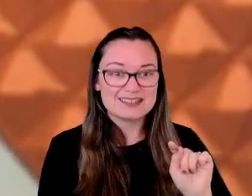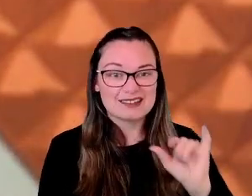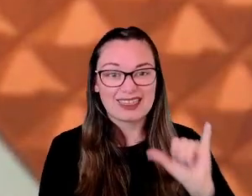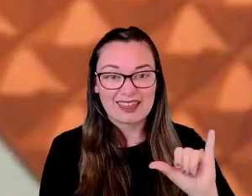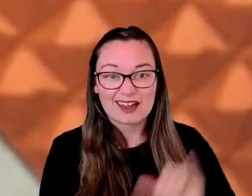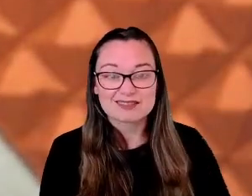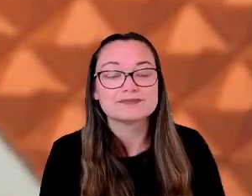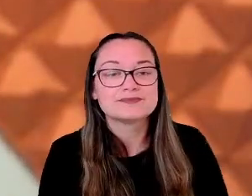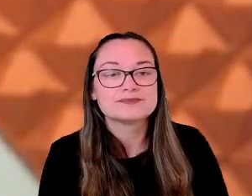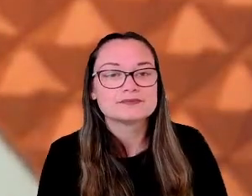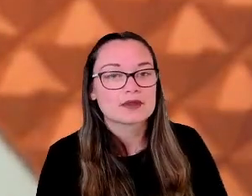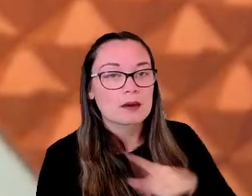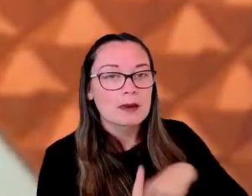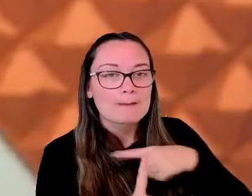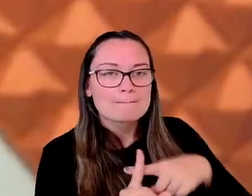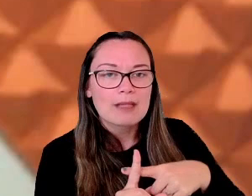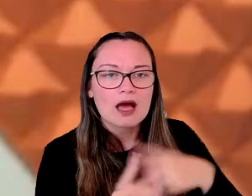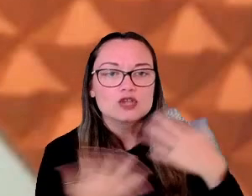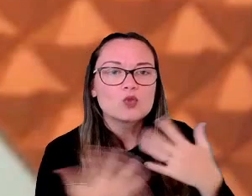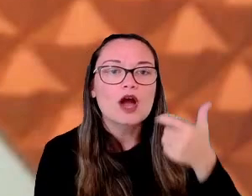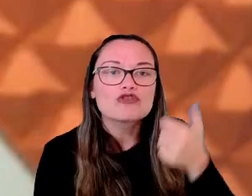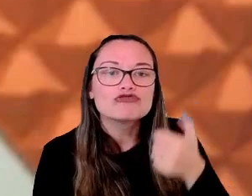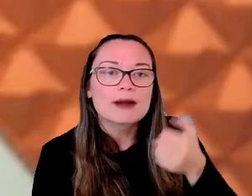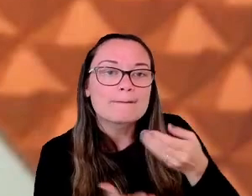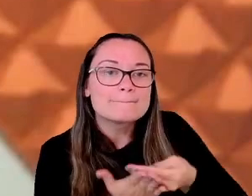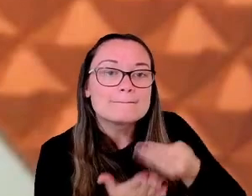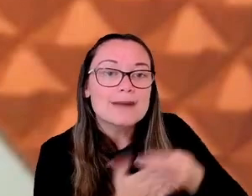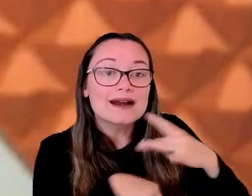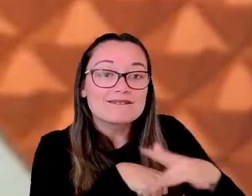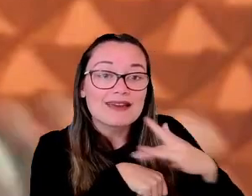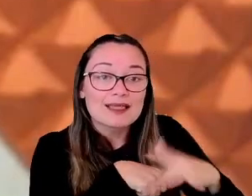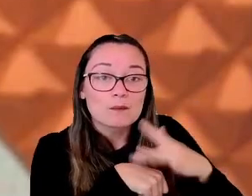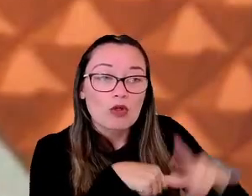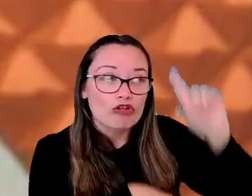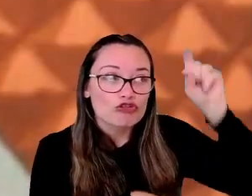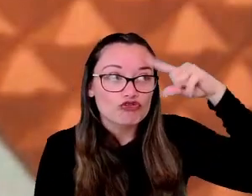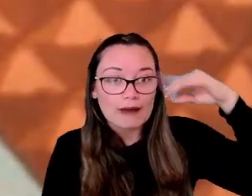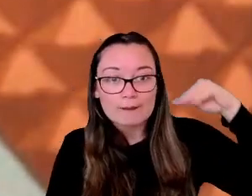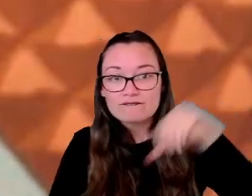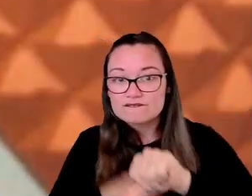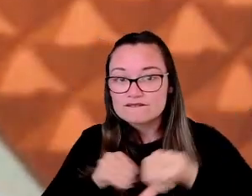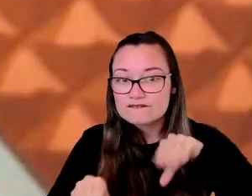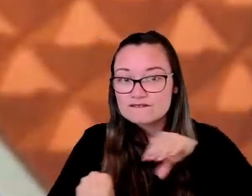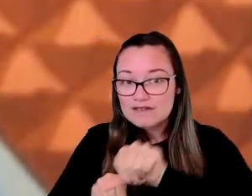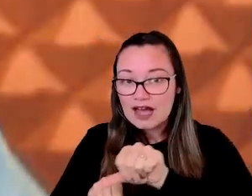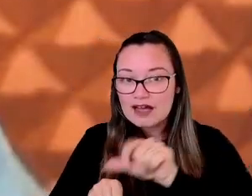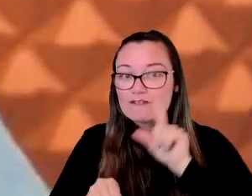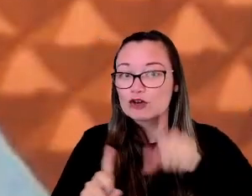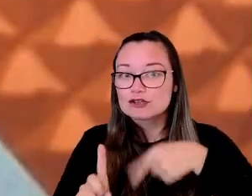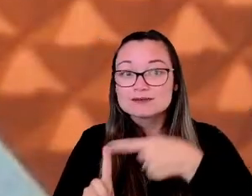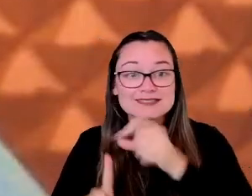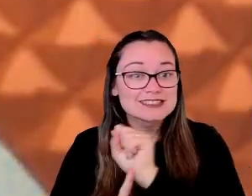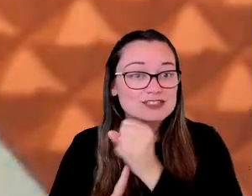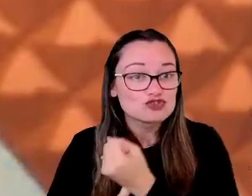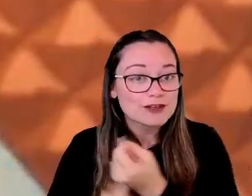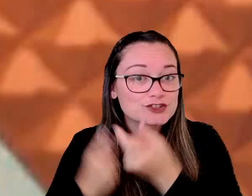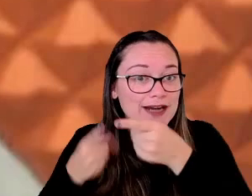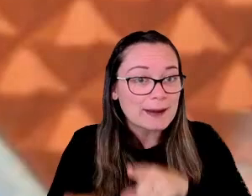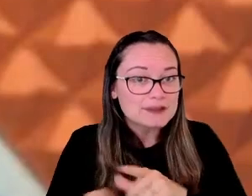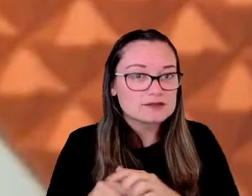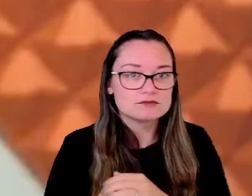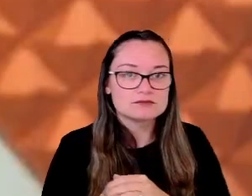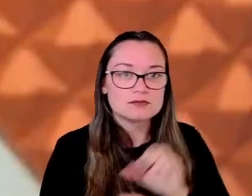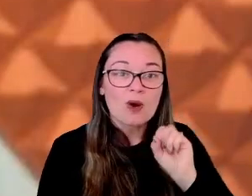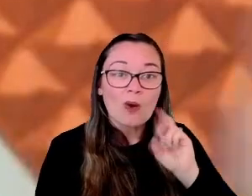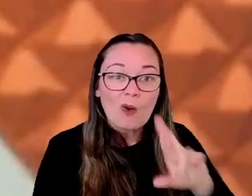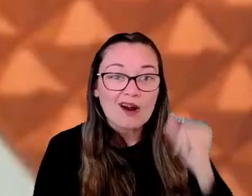also have to know what grants are available, that possibly the government can help you in a certain situation. Or let's say there's